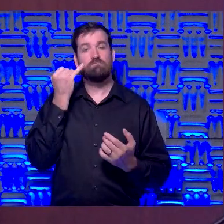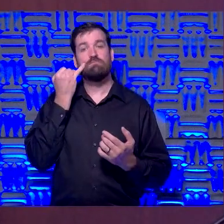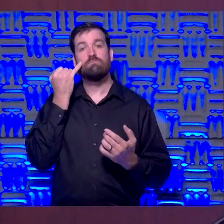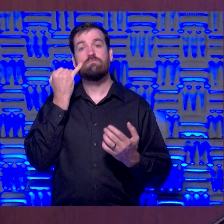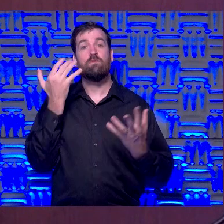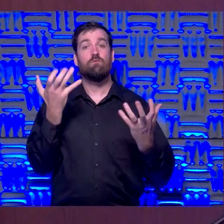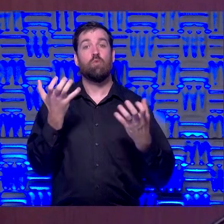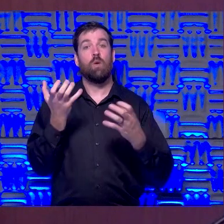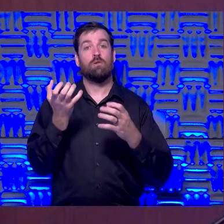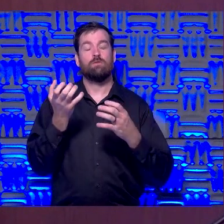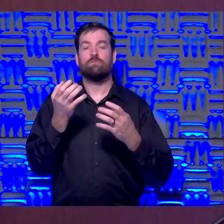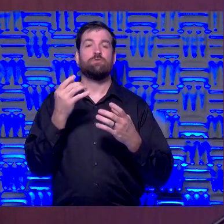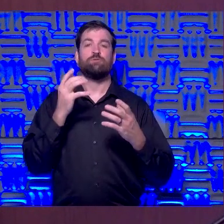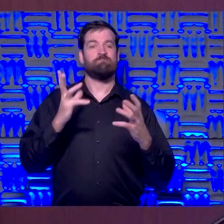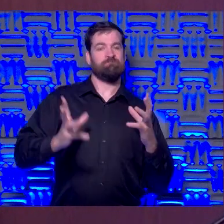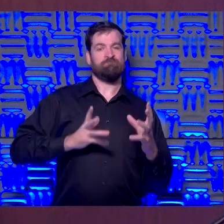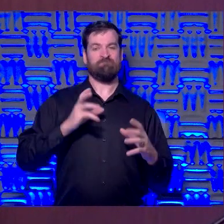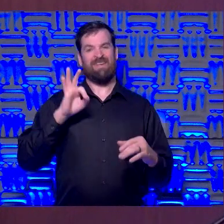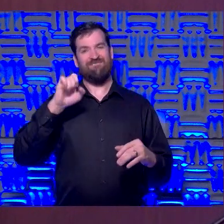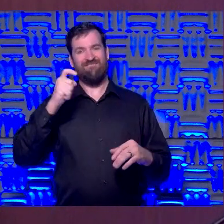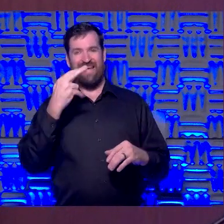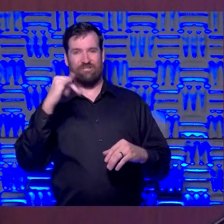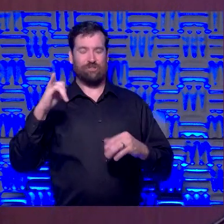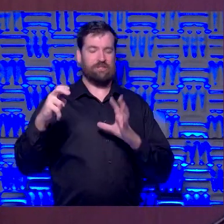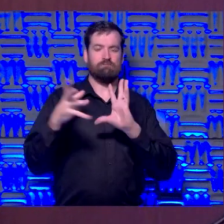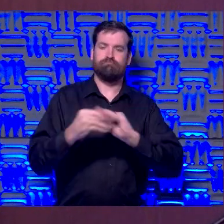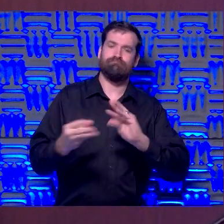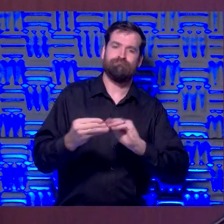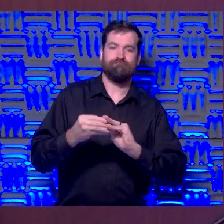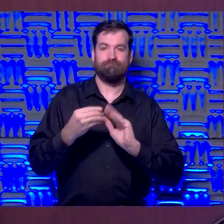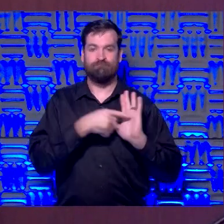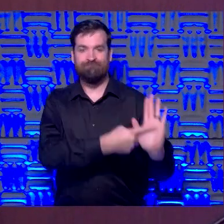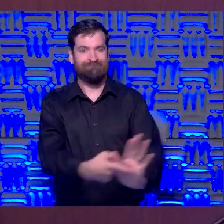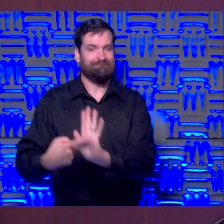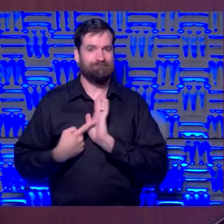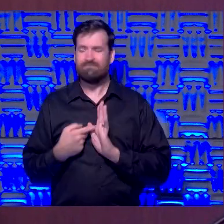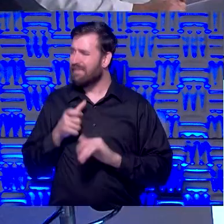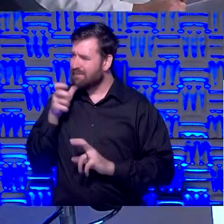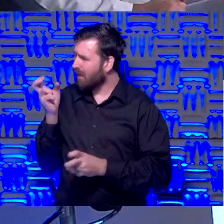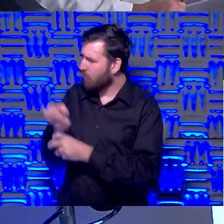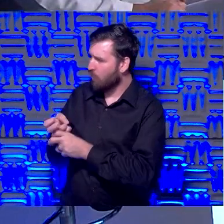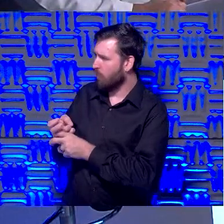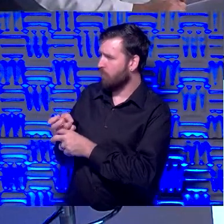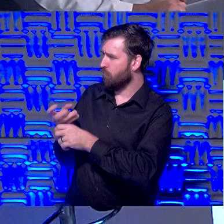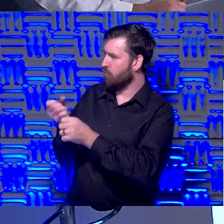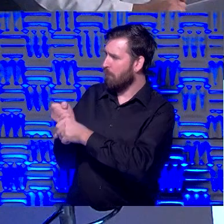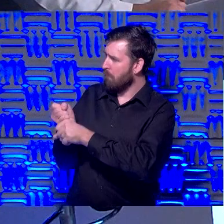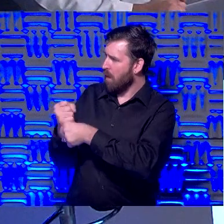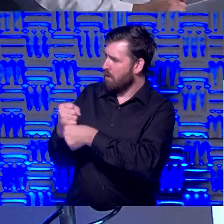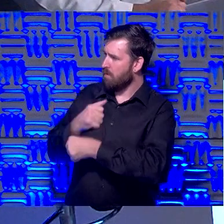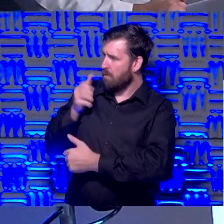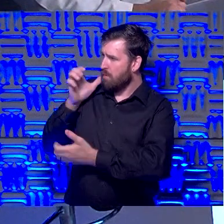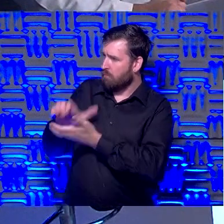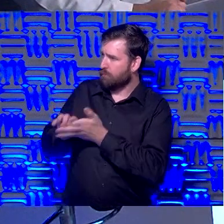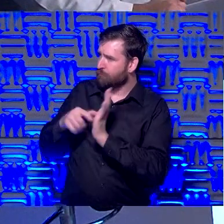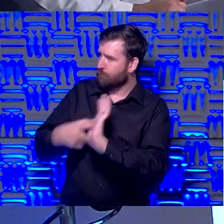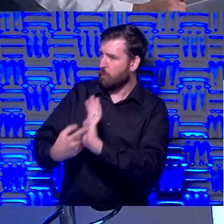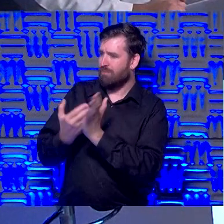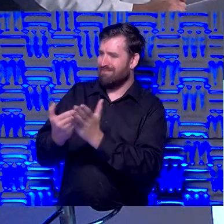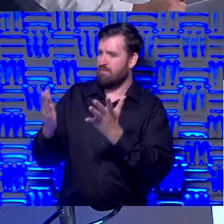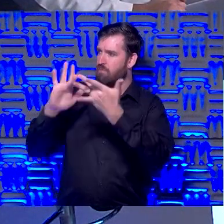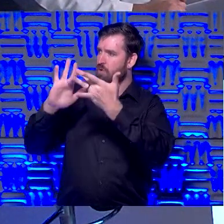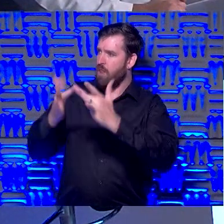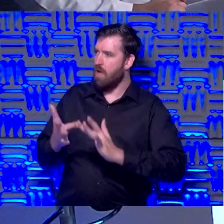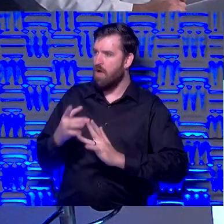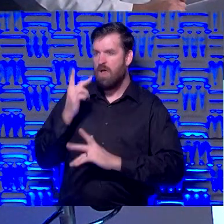a fashion statement, you can do that as well, And obviously. really, it's not hard to make one. You know, my wife was showing me something online, and she's like, "Here,